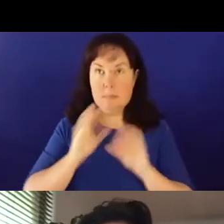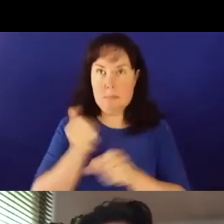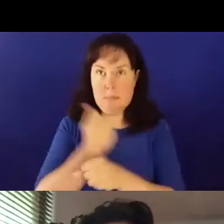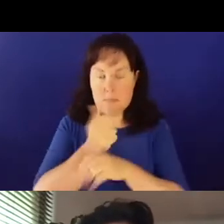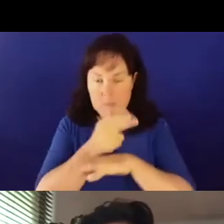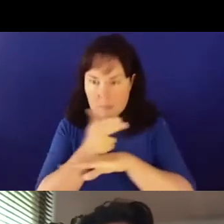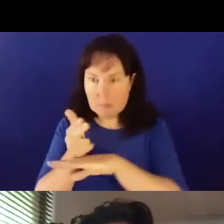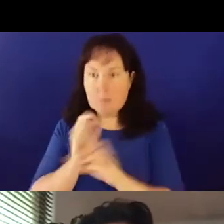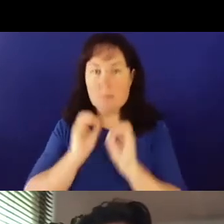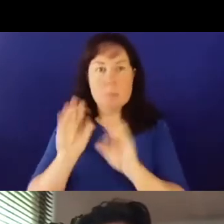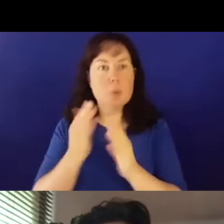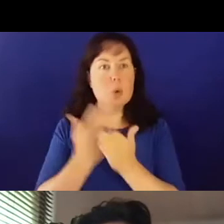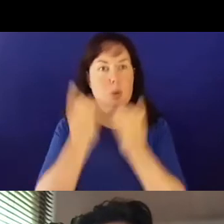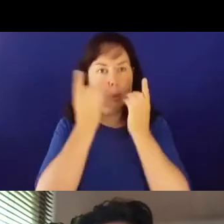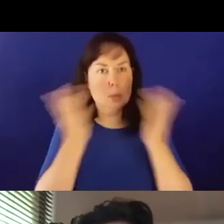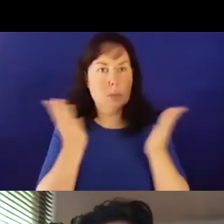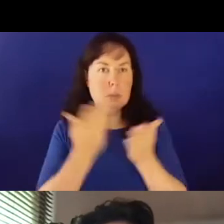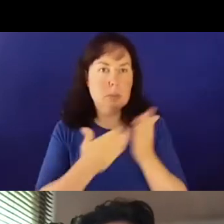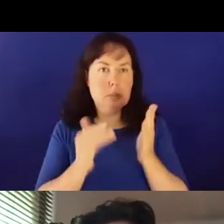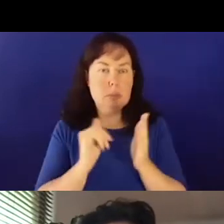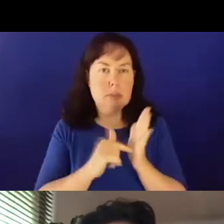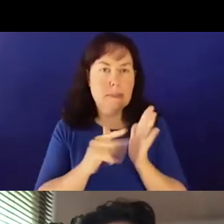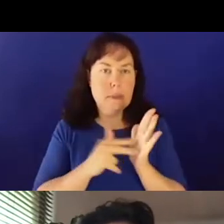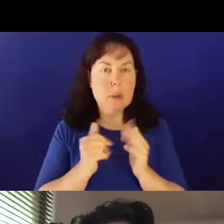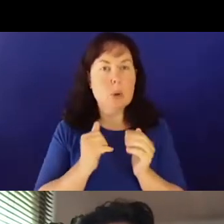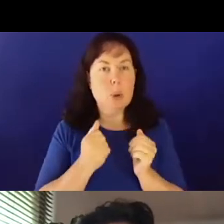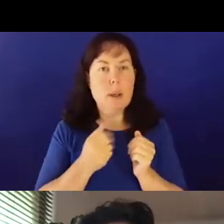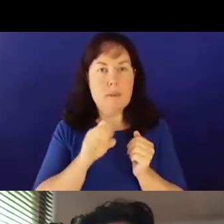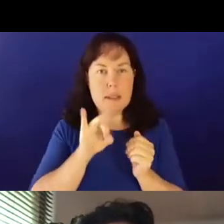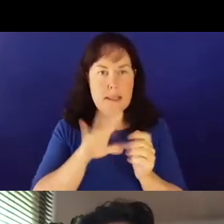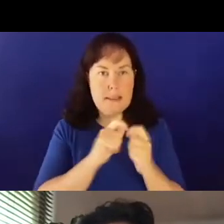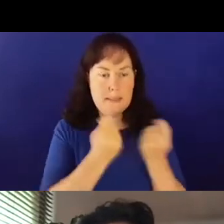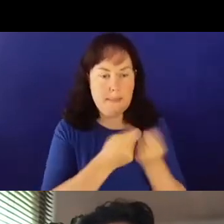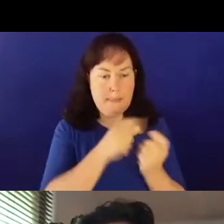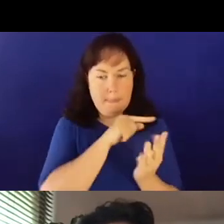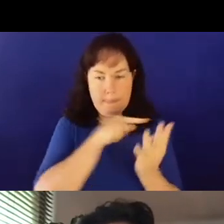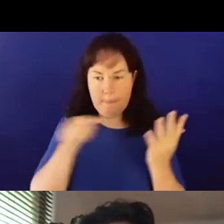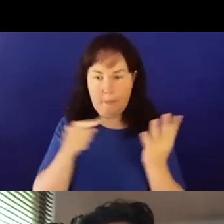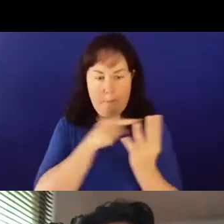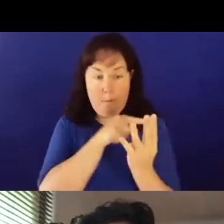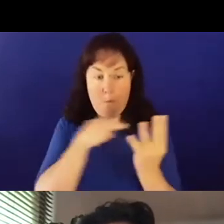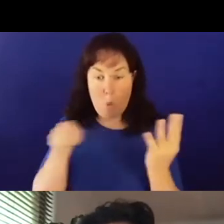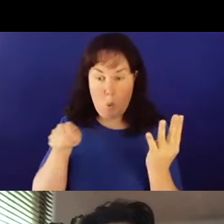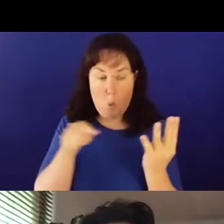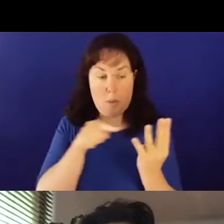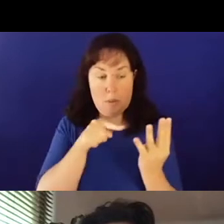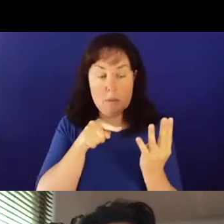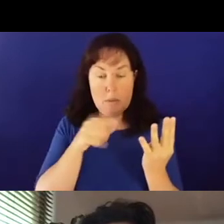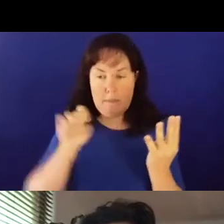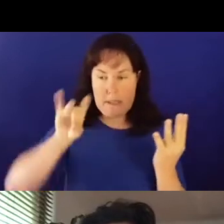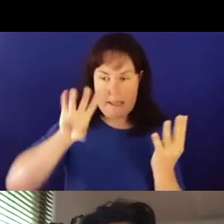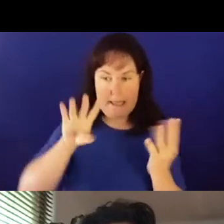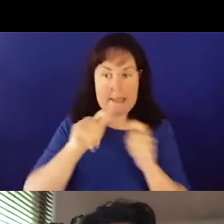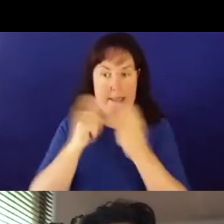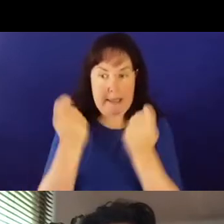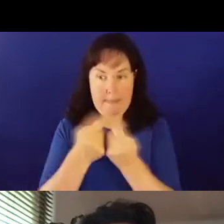That's the kind of general structure of it. We run a workshop with 10 teams. We take 4 of those through for development funding, and then we take up to 3 of those